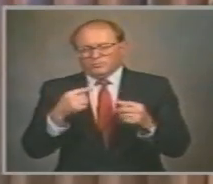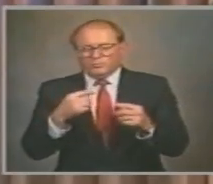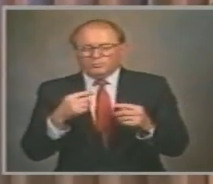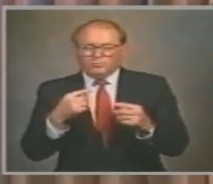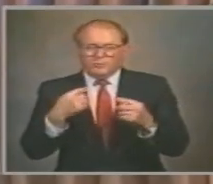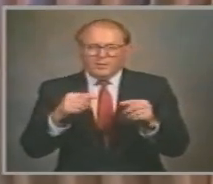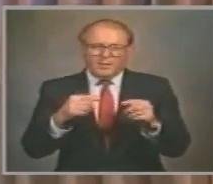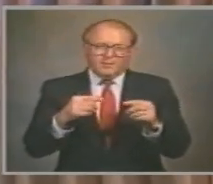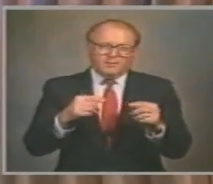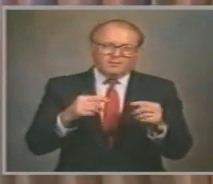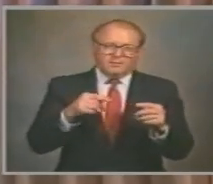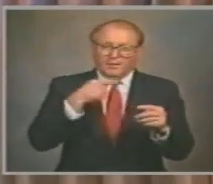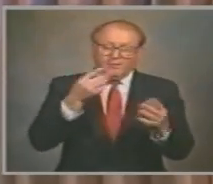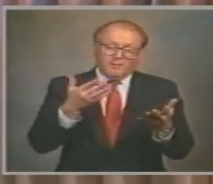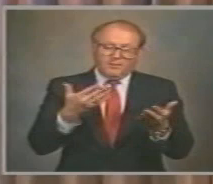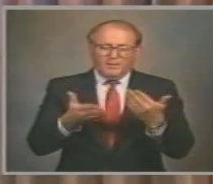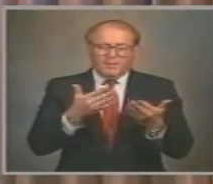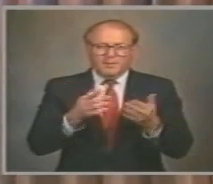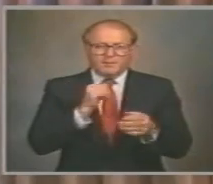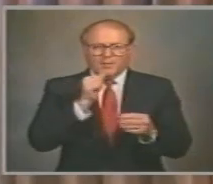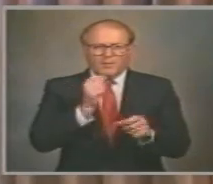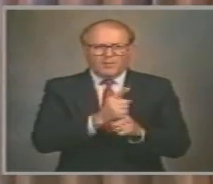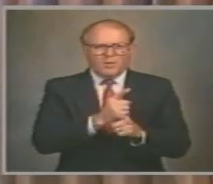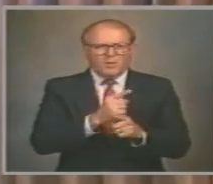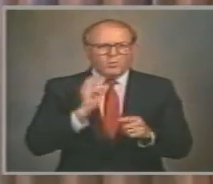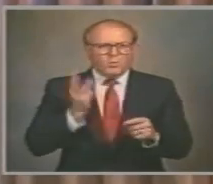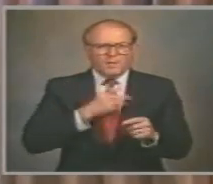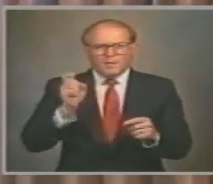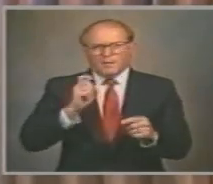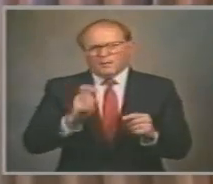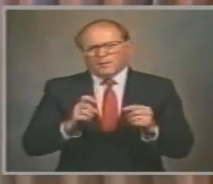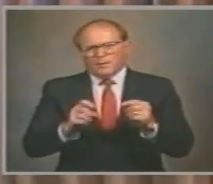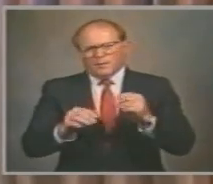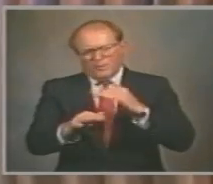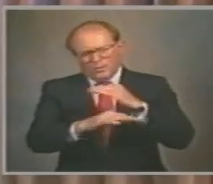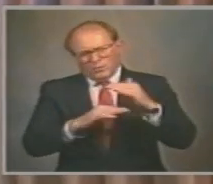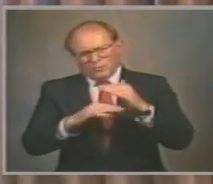an idea, it's helpful to get beneath the surface of it